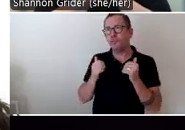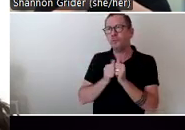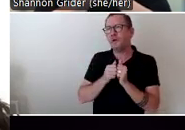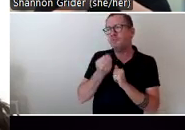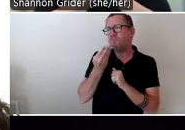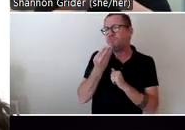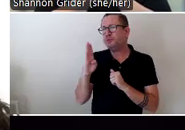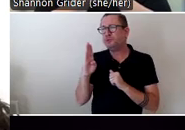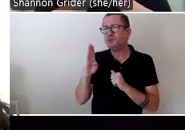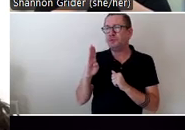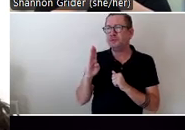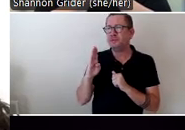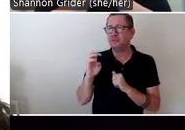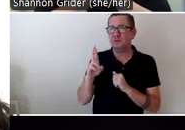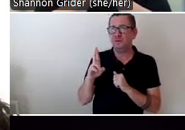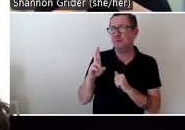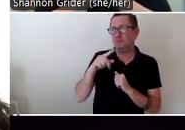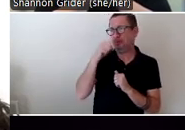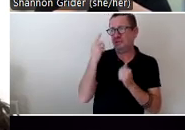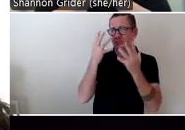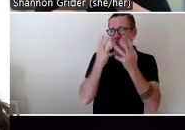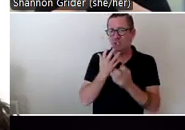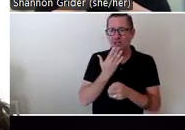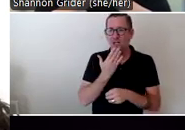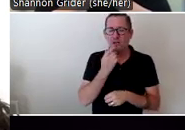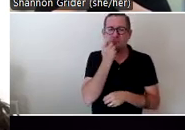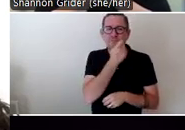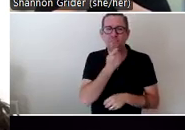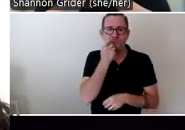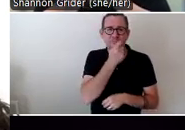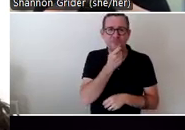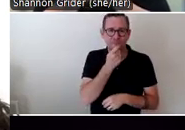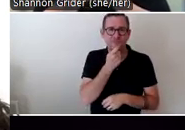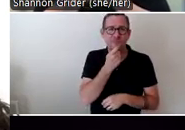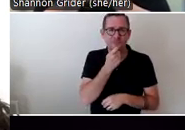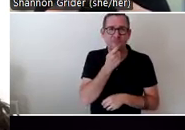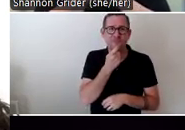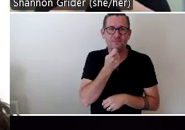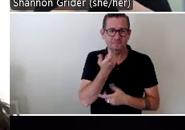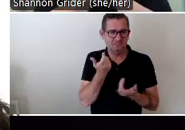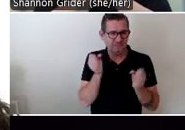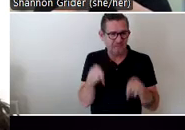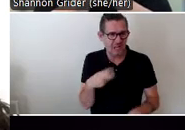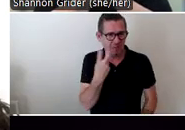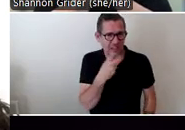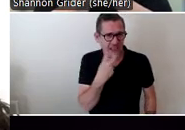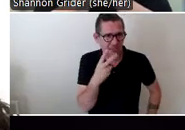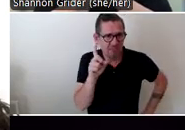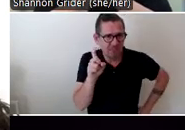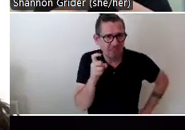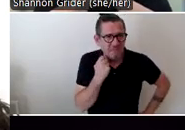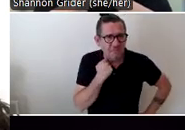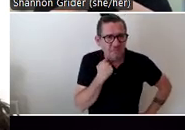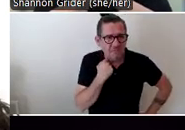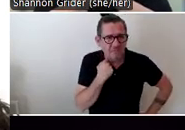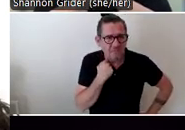the female with curly brown hair and kind of a blue or maybe black dark lipstick. Do you think that